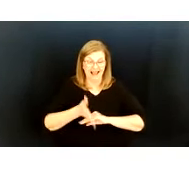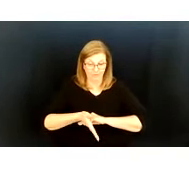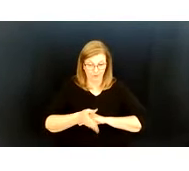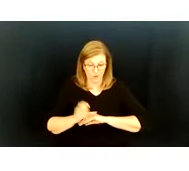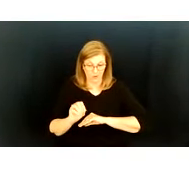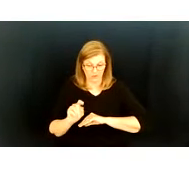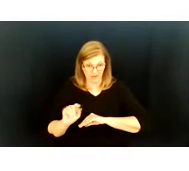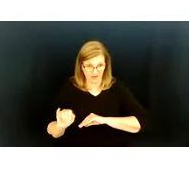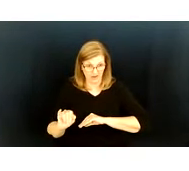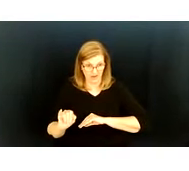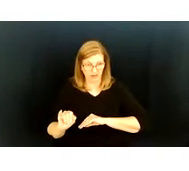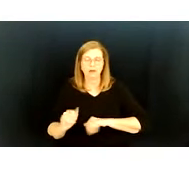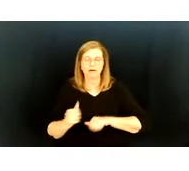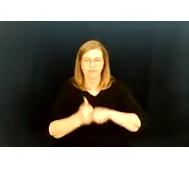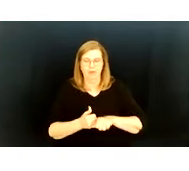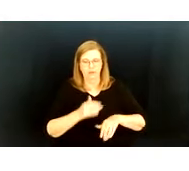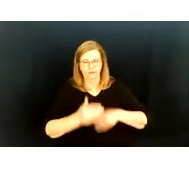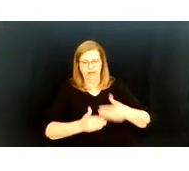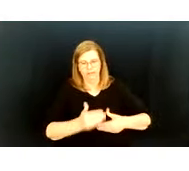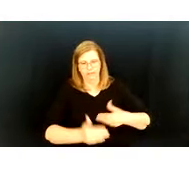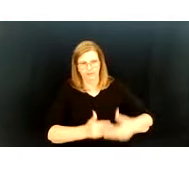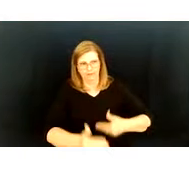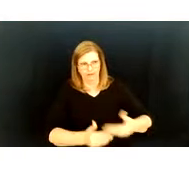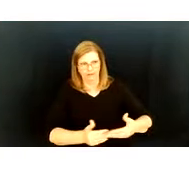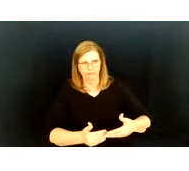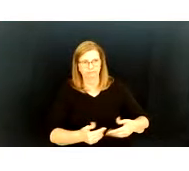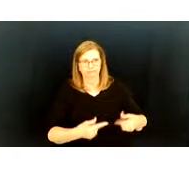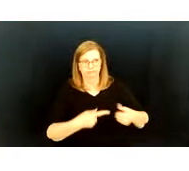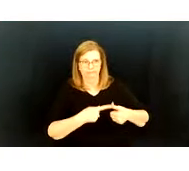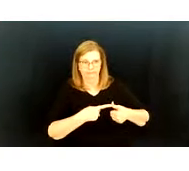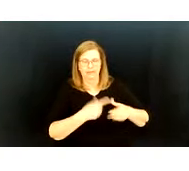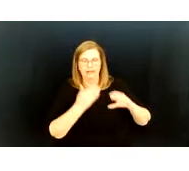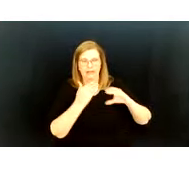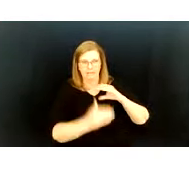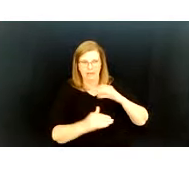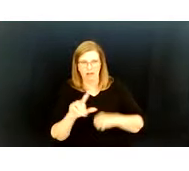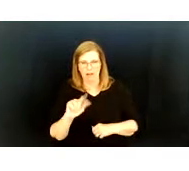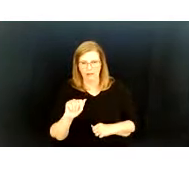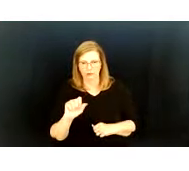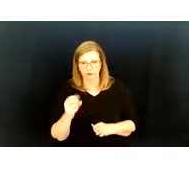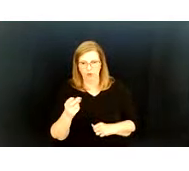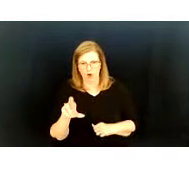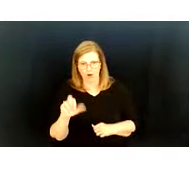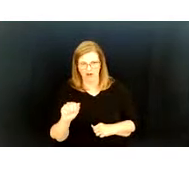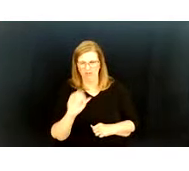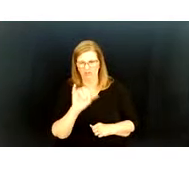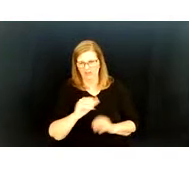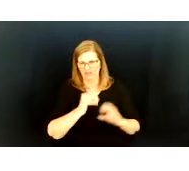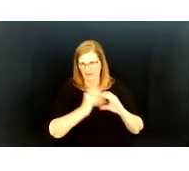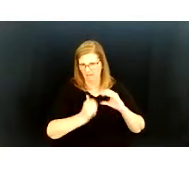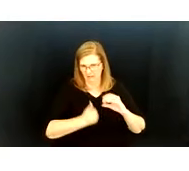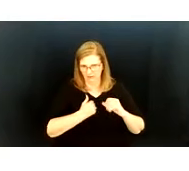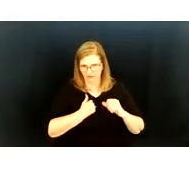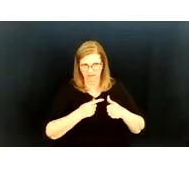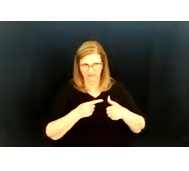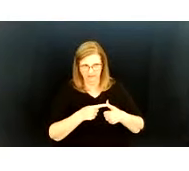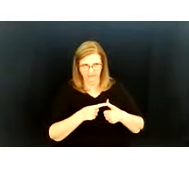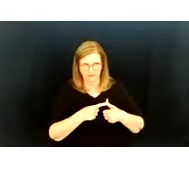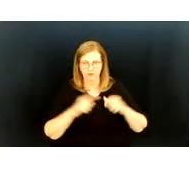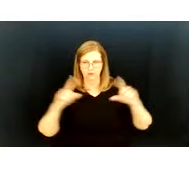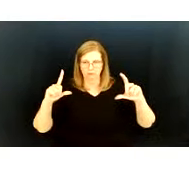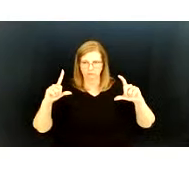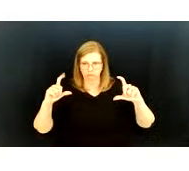these steps. Please email Lashar Thomas at that email address. I sent a